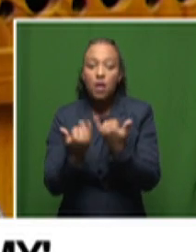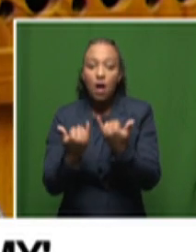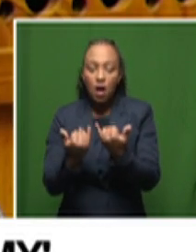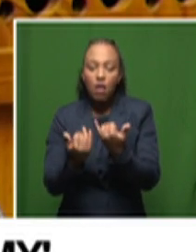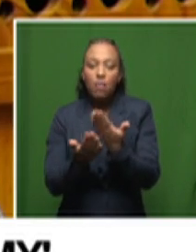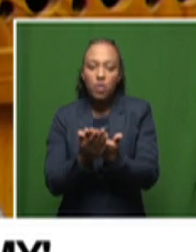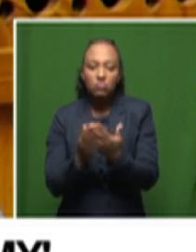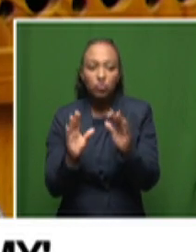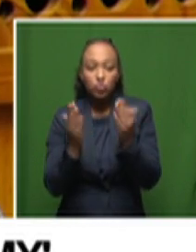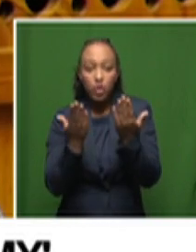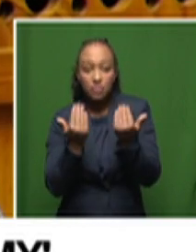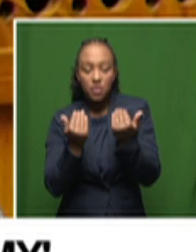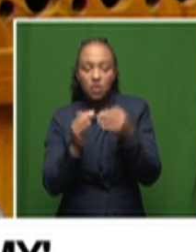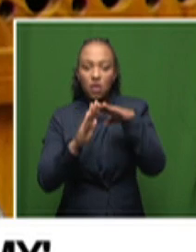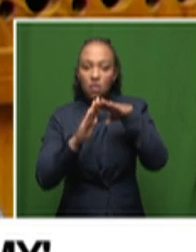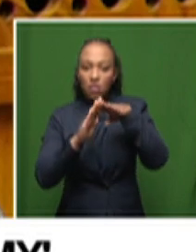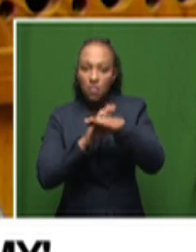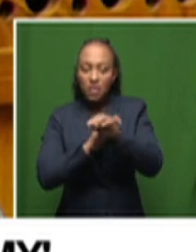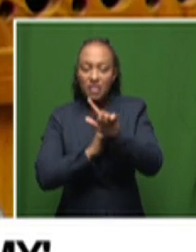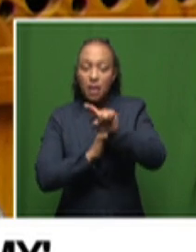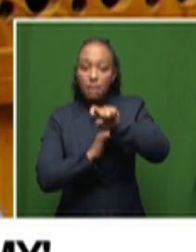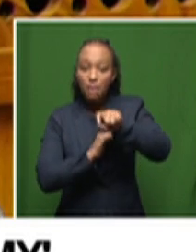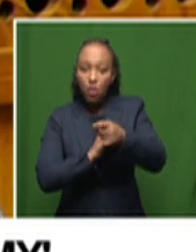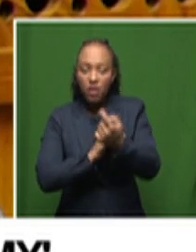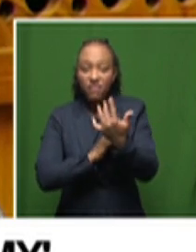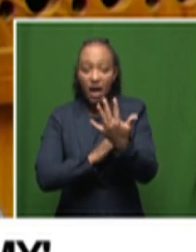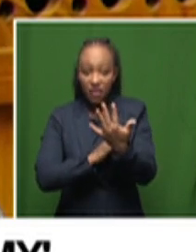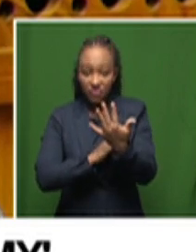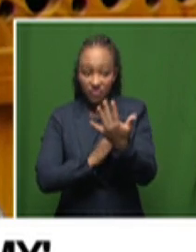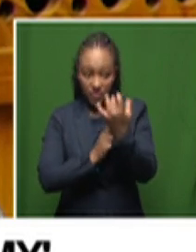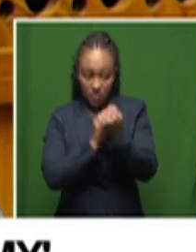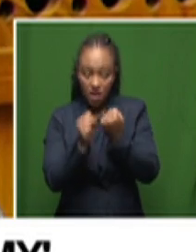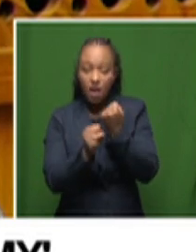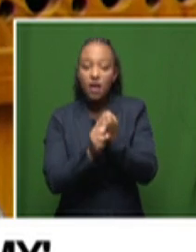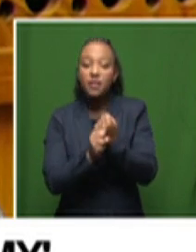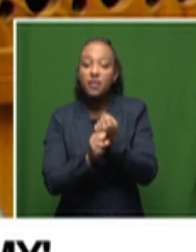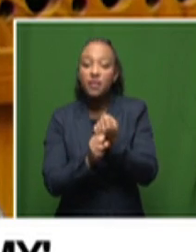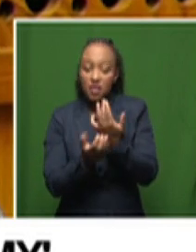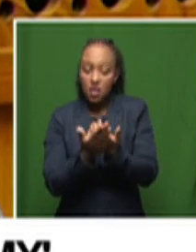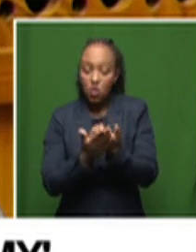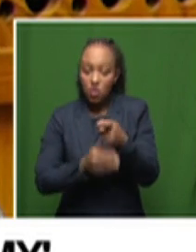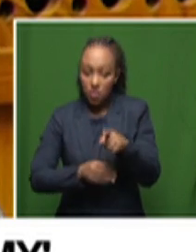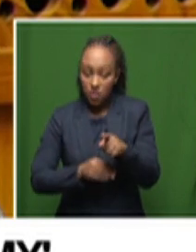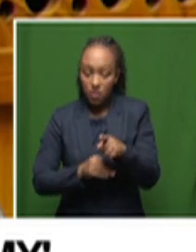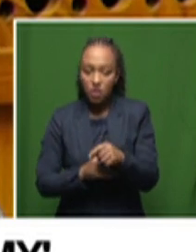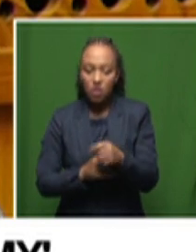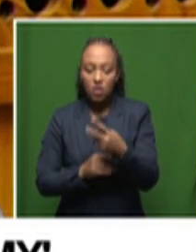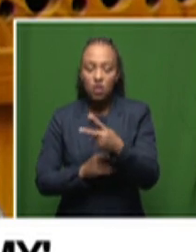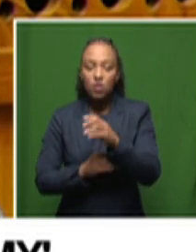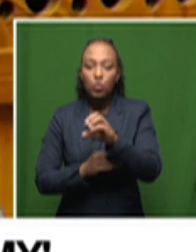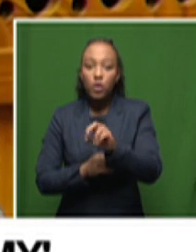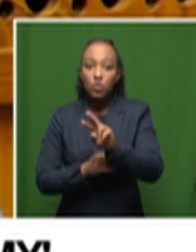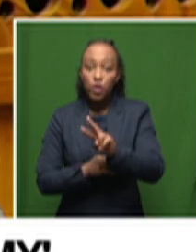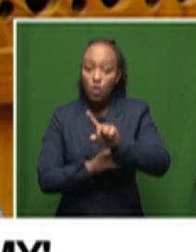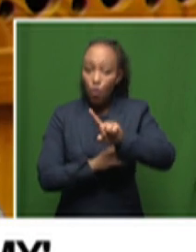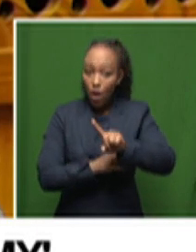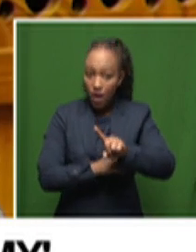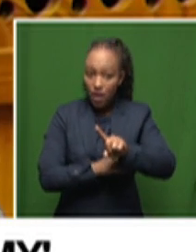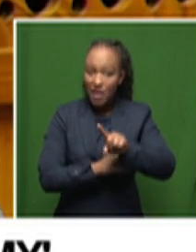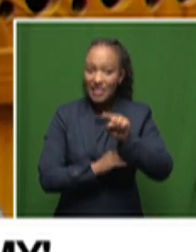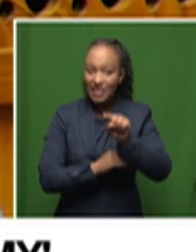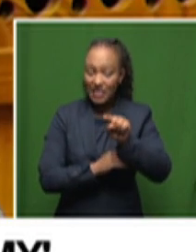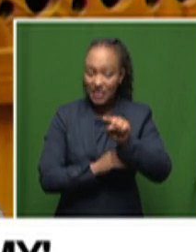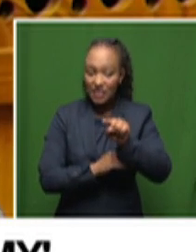contract by 7.8% this year. And the 2021 outlook is